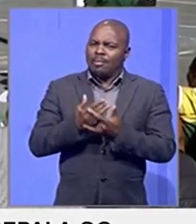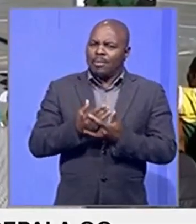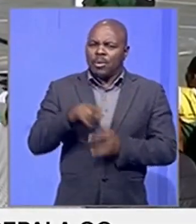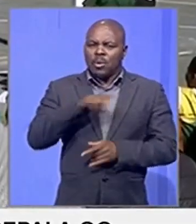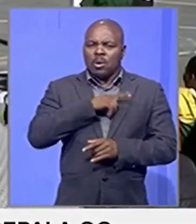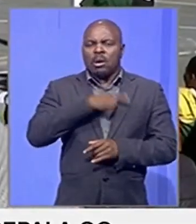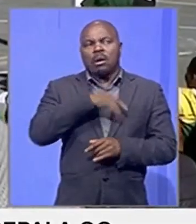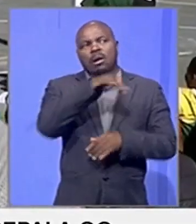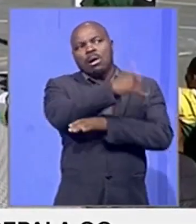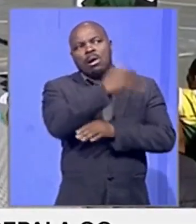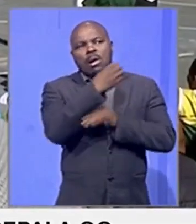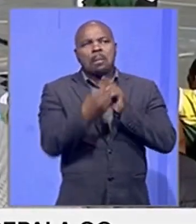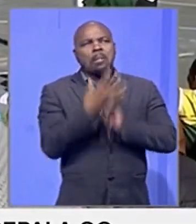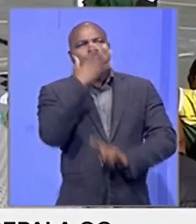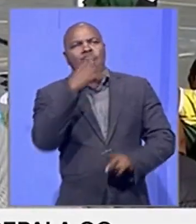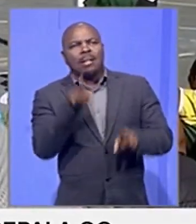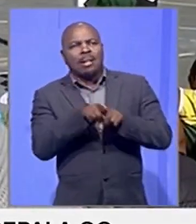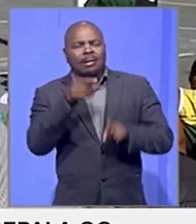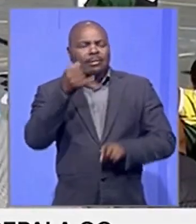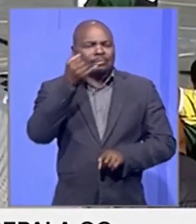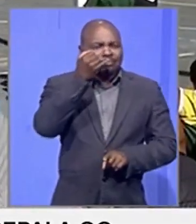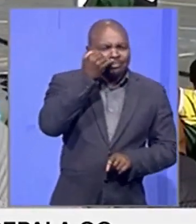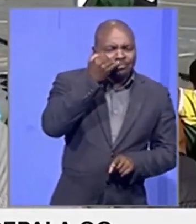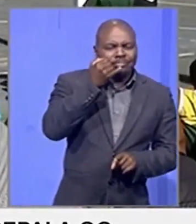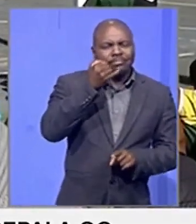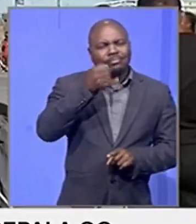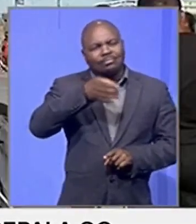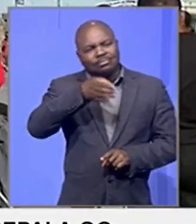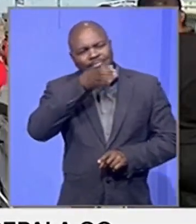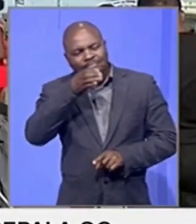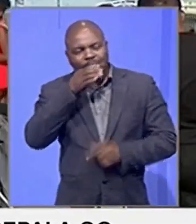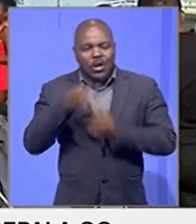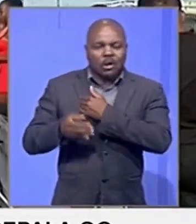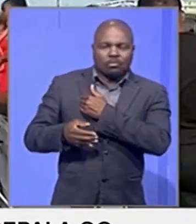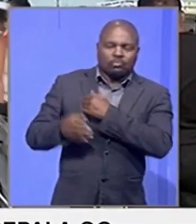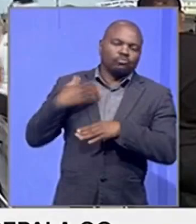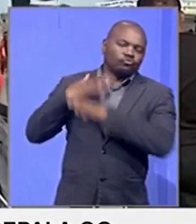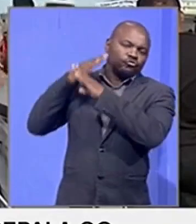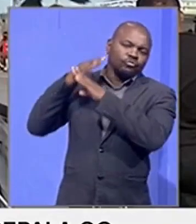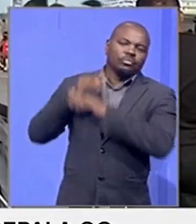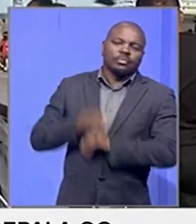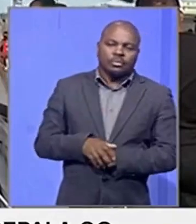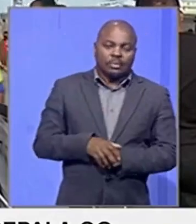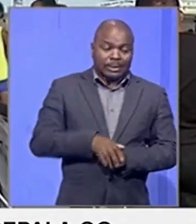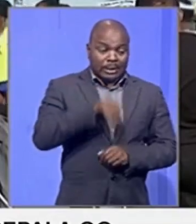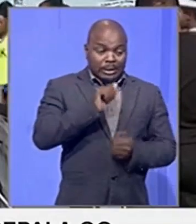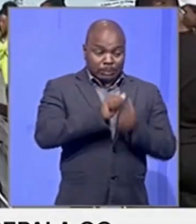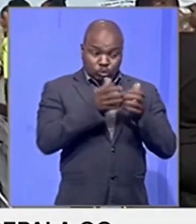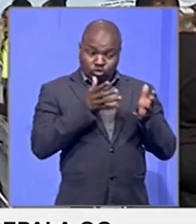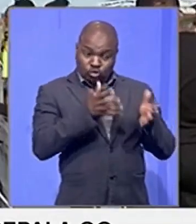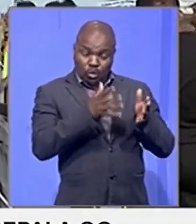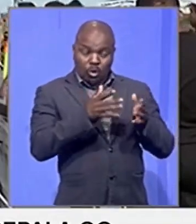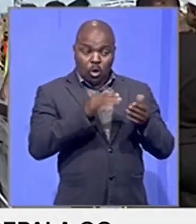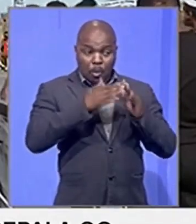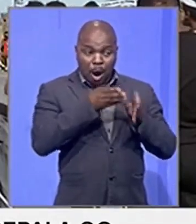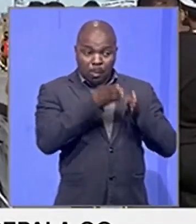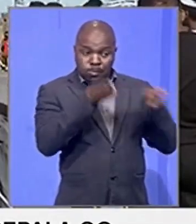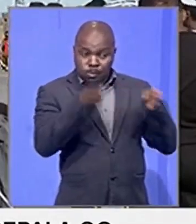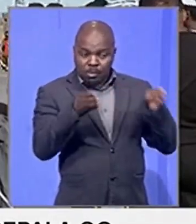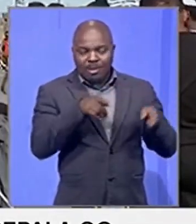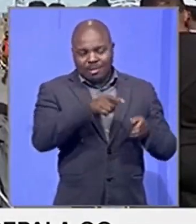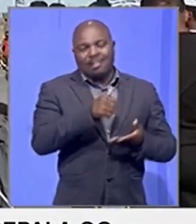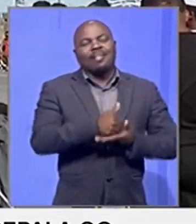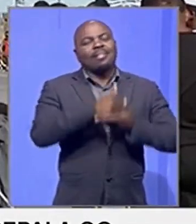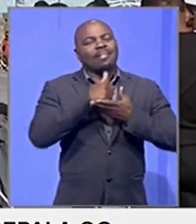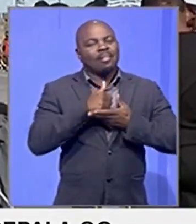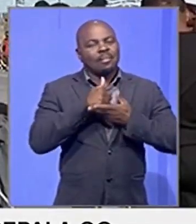outside influences out there like drugs and alcohol. If events like this would happen more often in our communities, they will help us